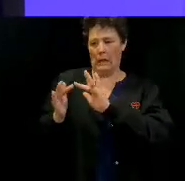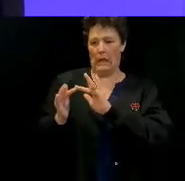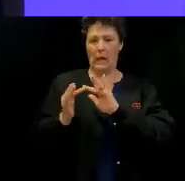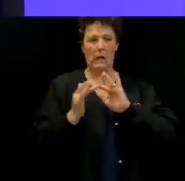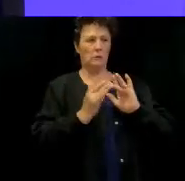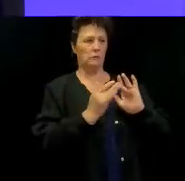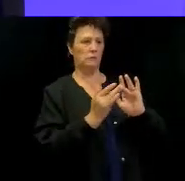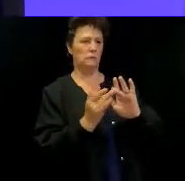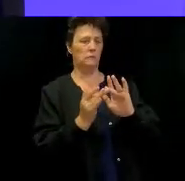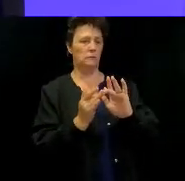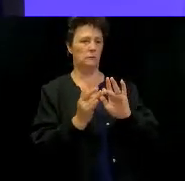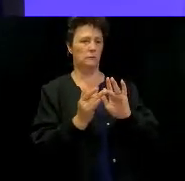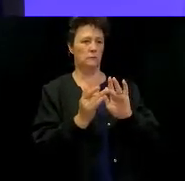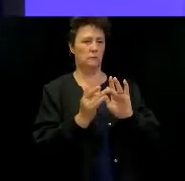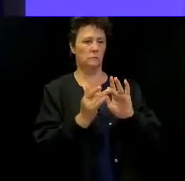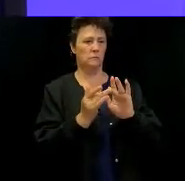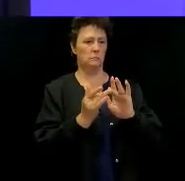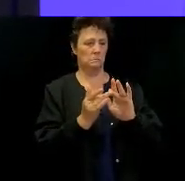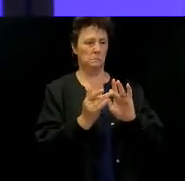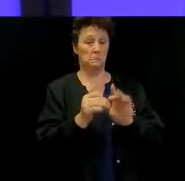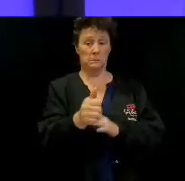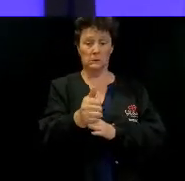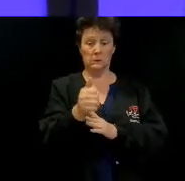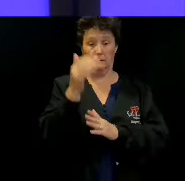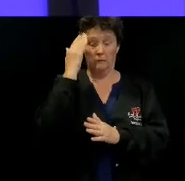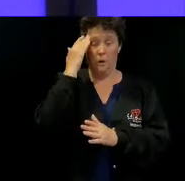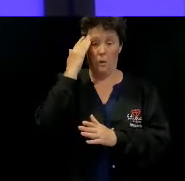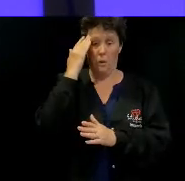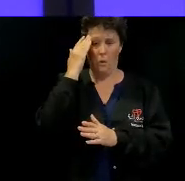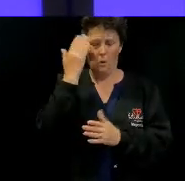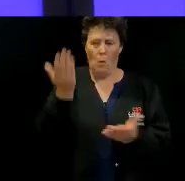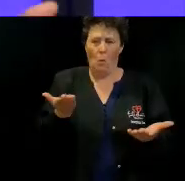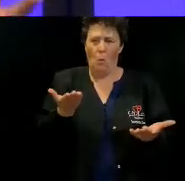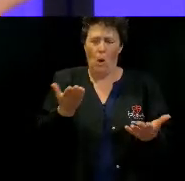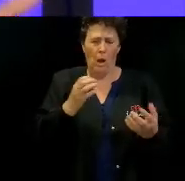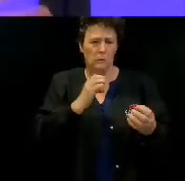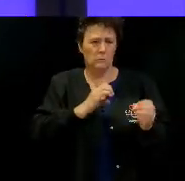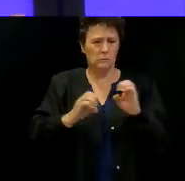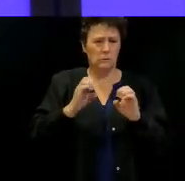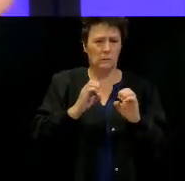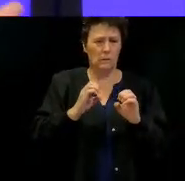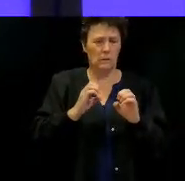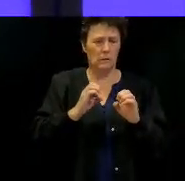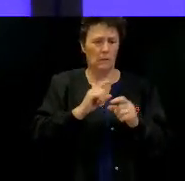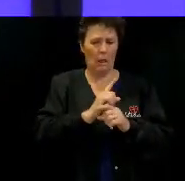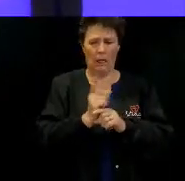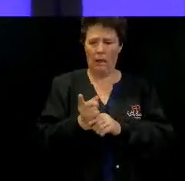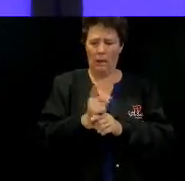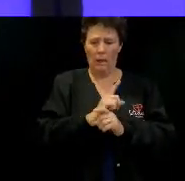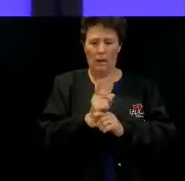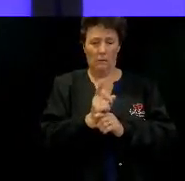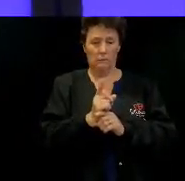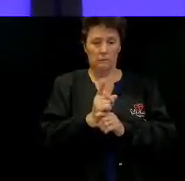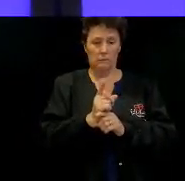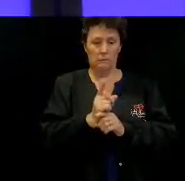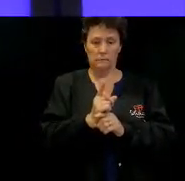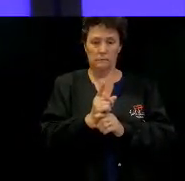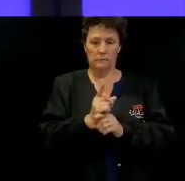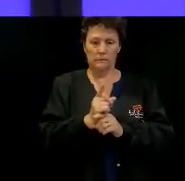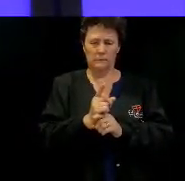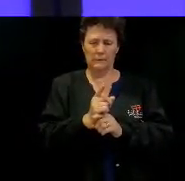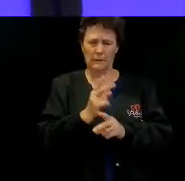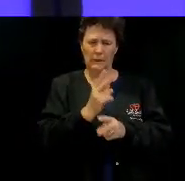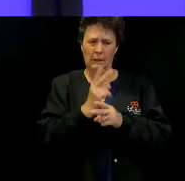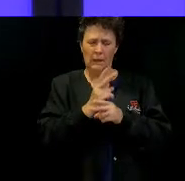Okay? Be aware of your emotional circuits. Be aware of your gauges. Stay aware of your